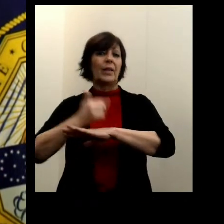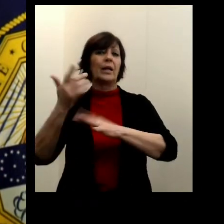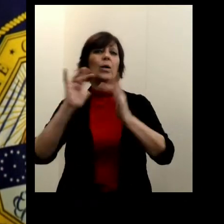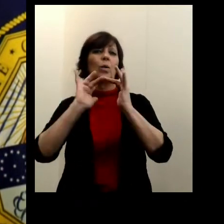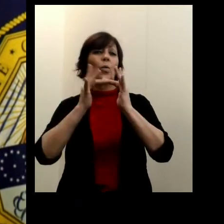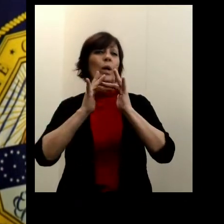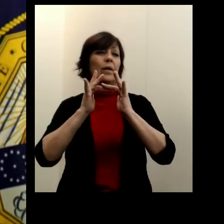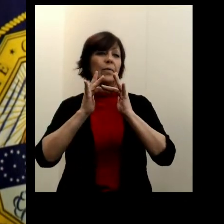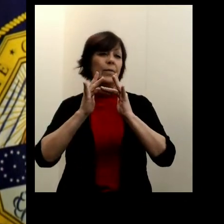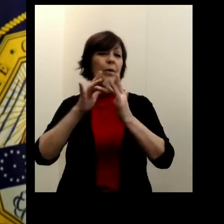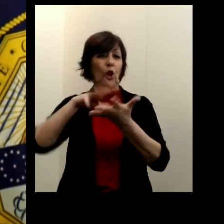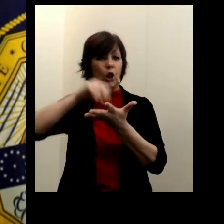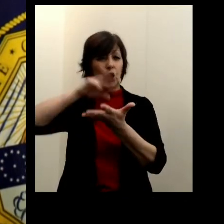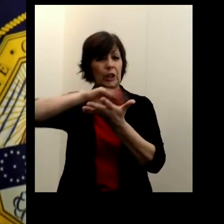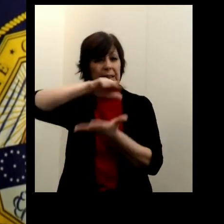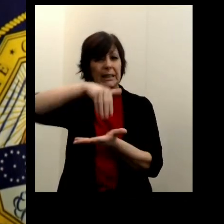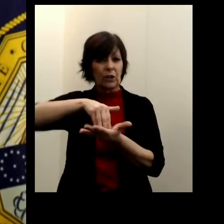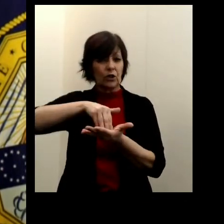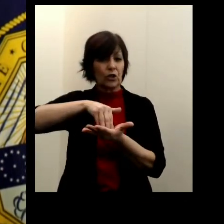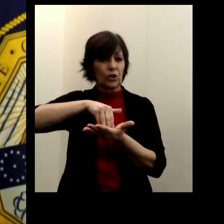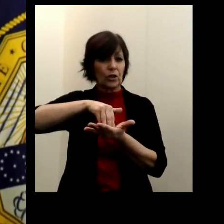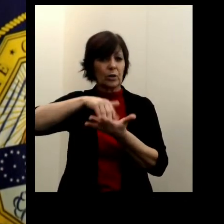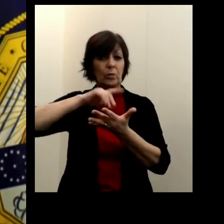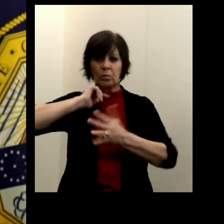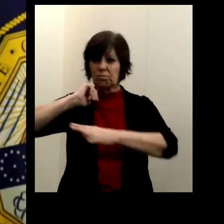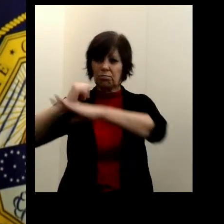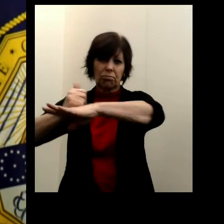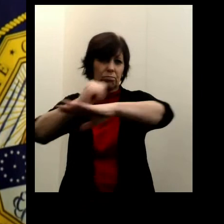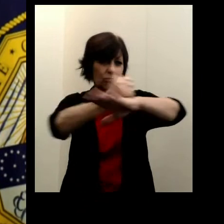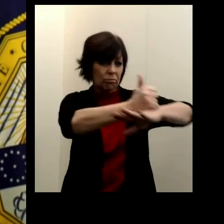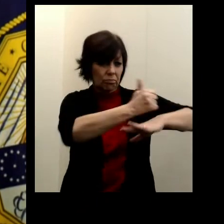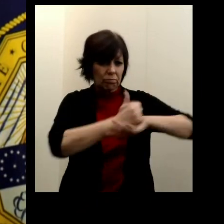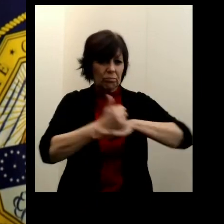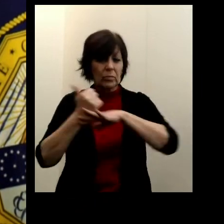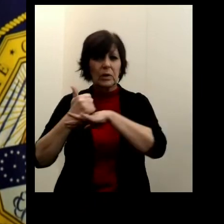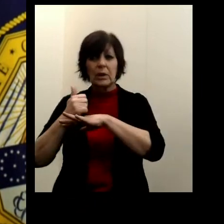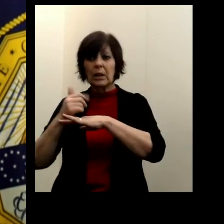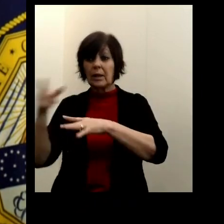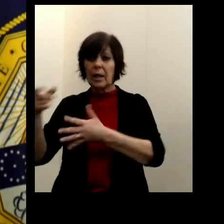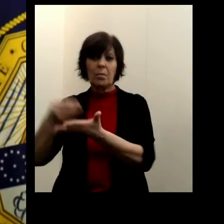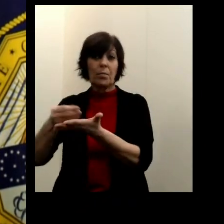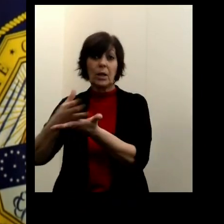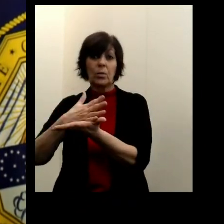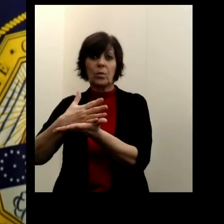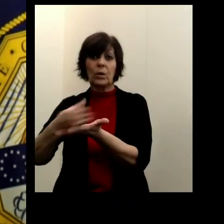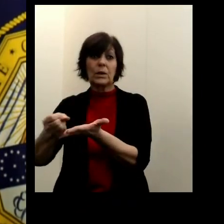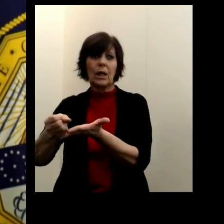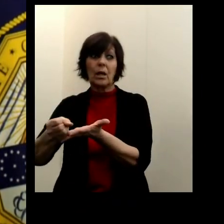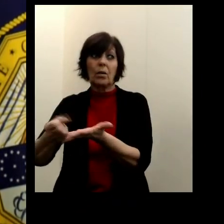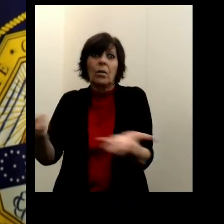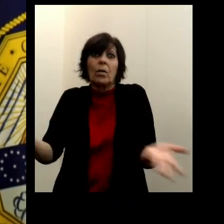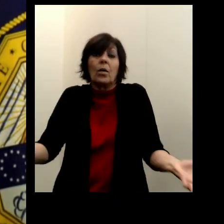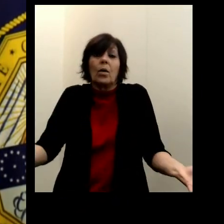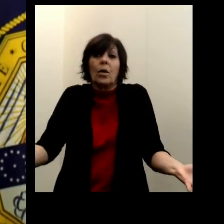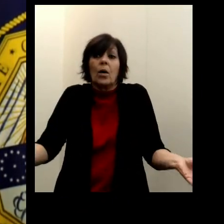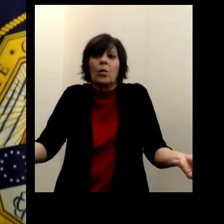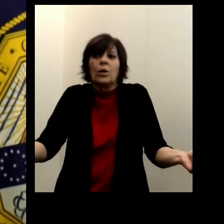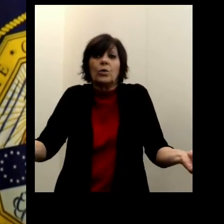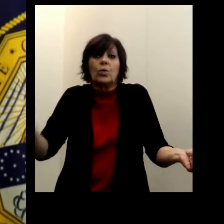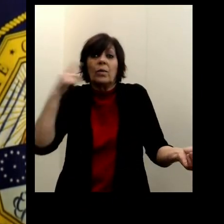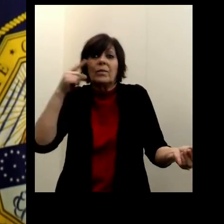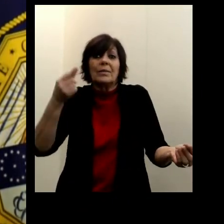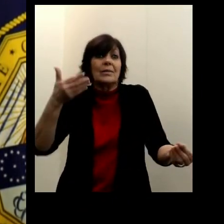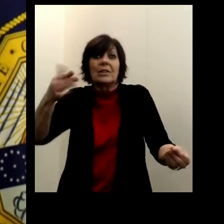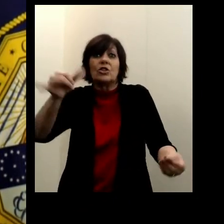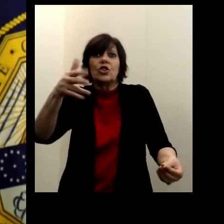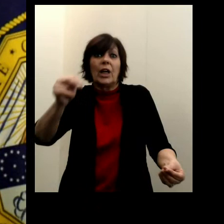of CARES Act funding in for the virtual learning centers across Erie County. That money runs out. There's no money for those virtual learning centers as of